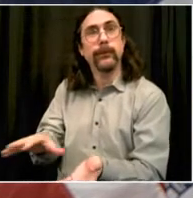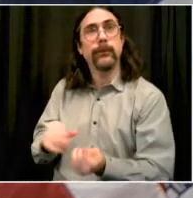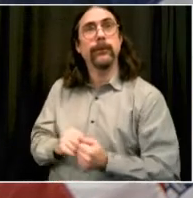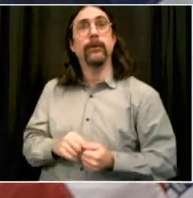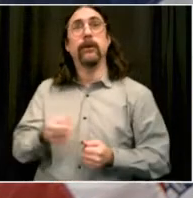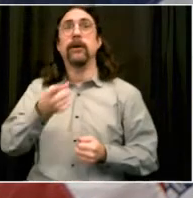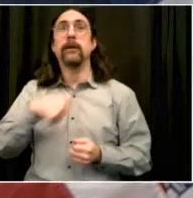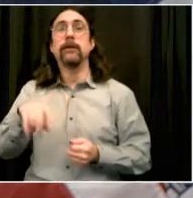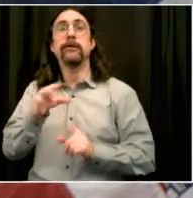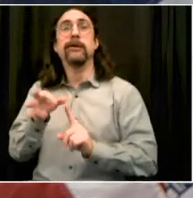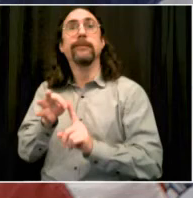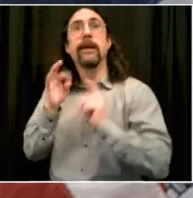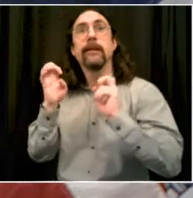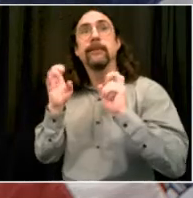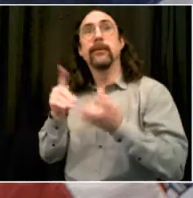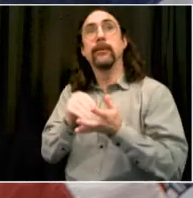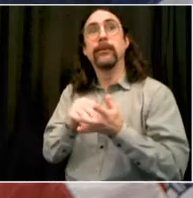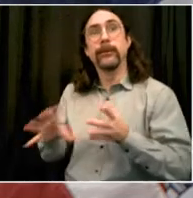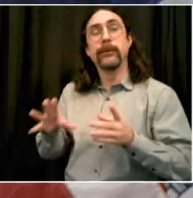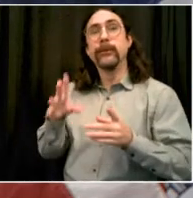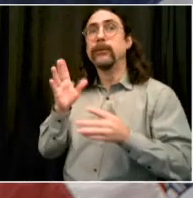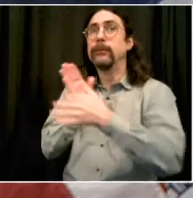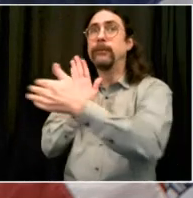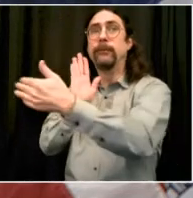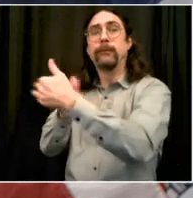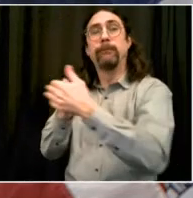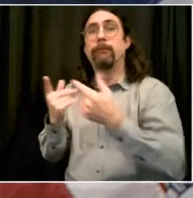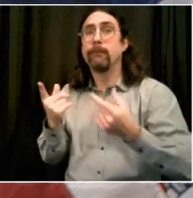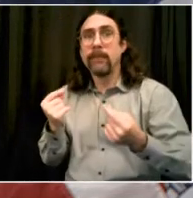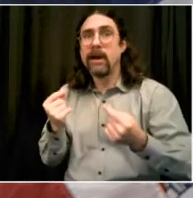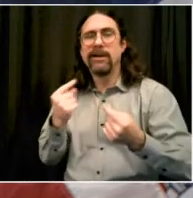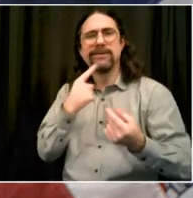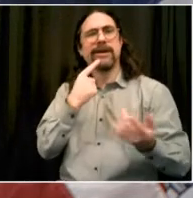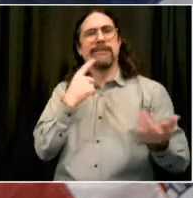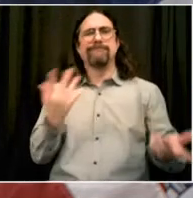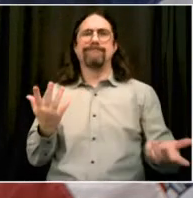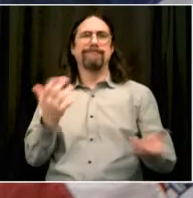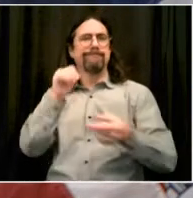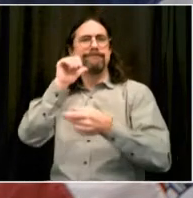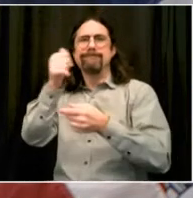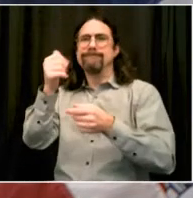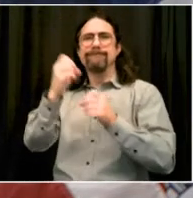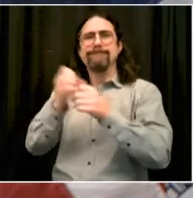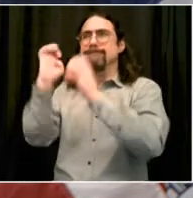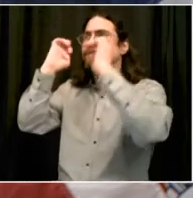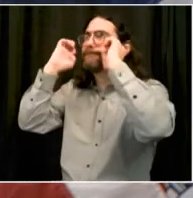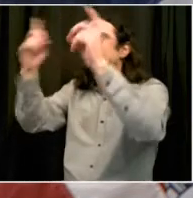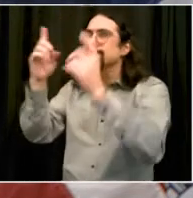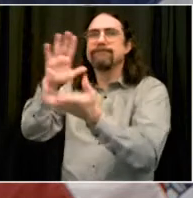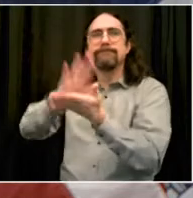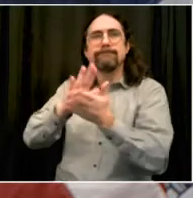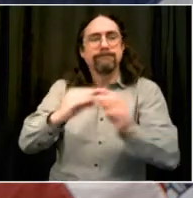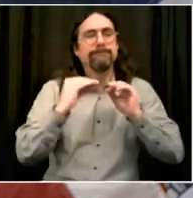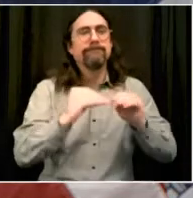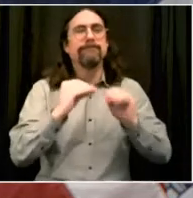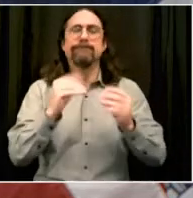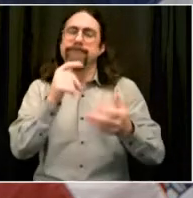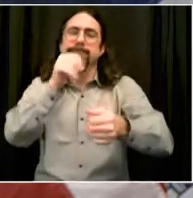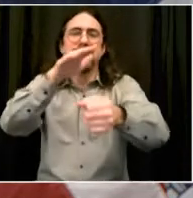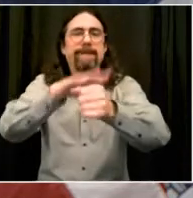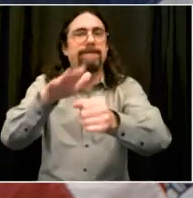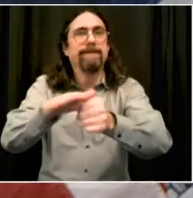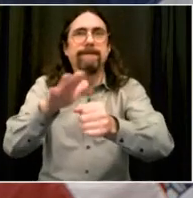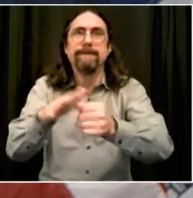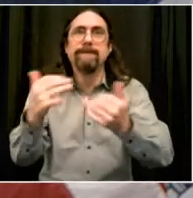there's no general mechanism for which they can seek to recoup those services other than going through the